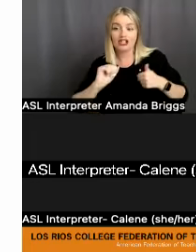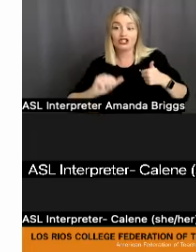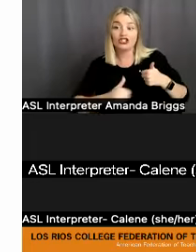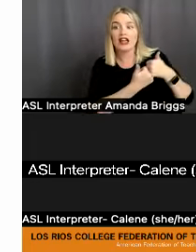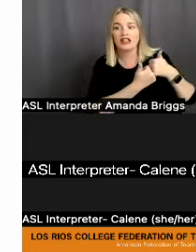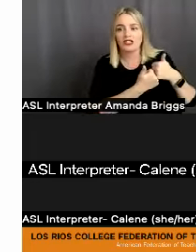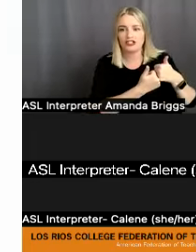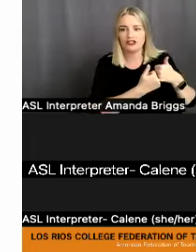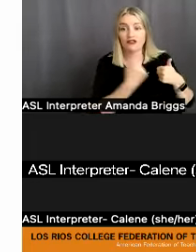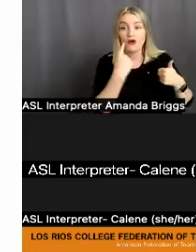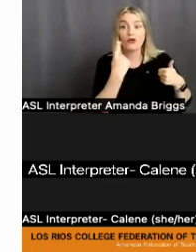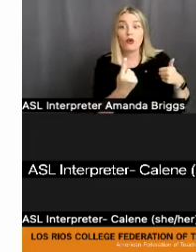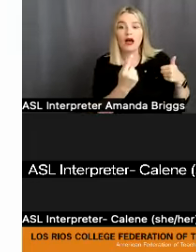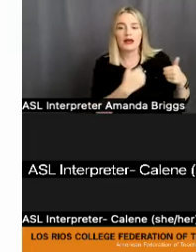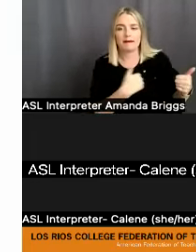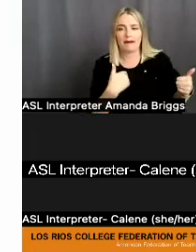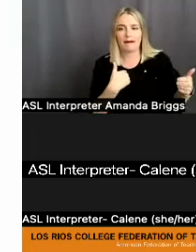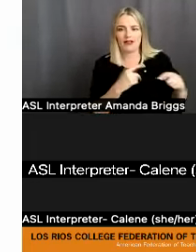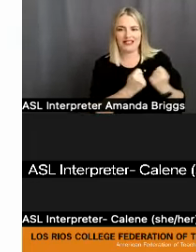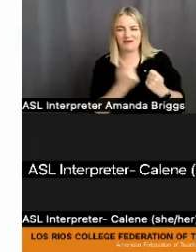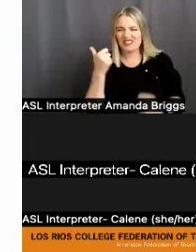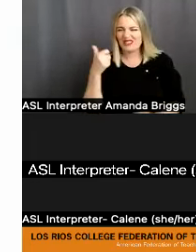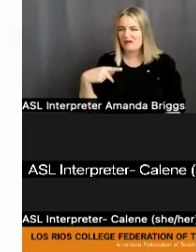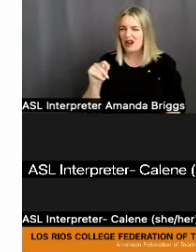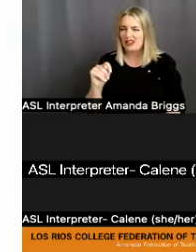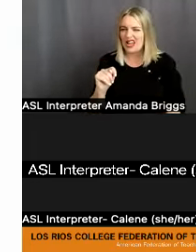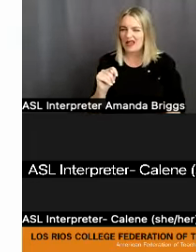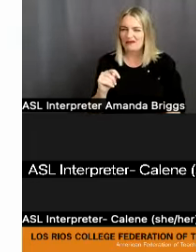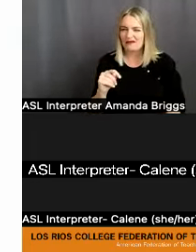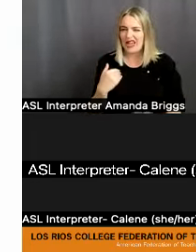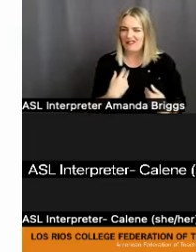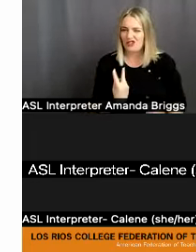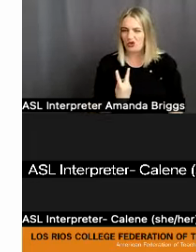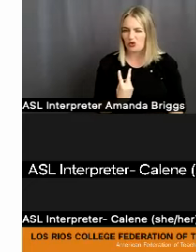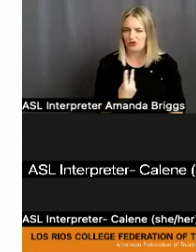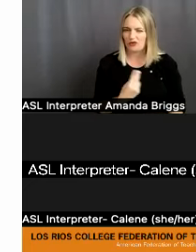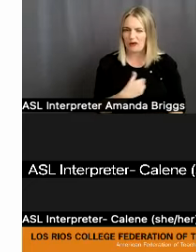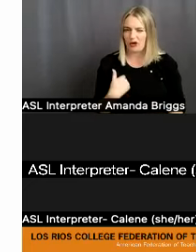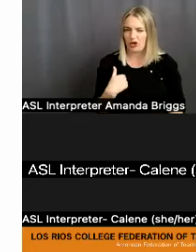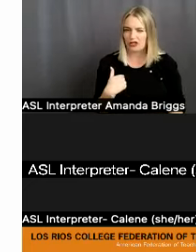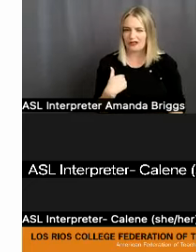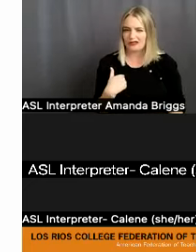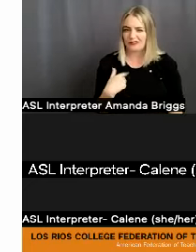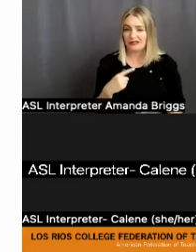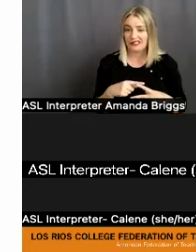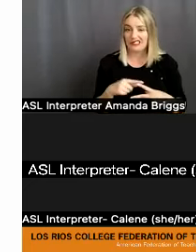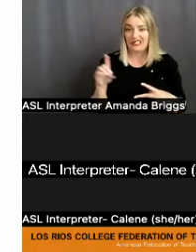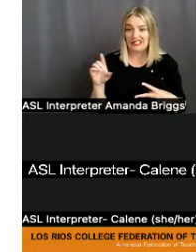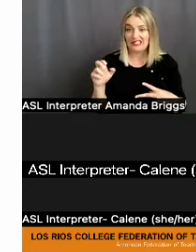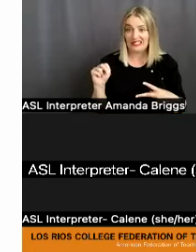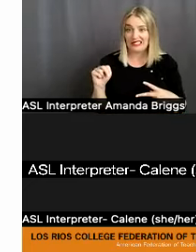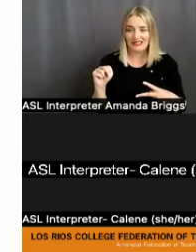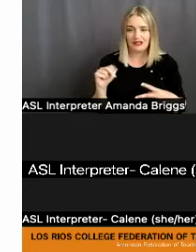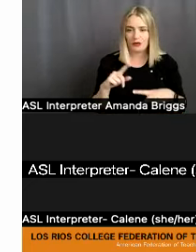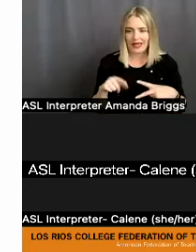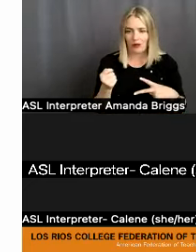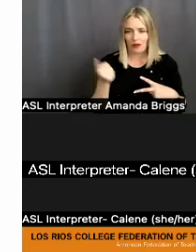one member of the team, since part-time faculty only have two members on the team, one of whom is the dean, and we're not allowed to remove the